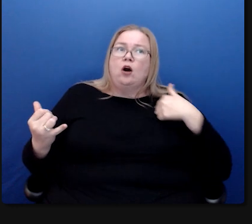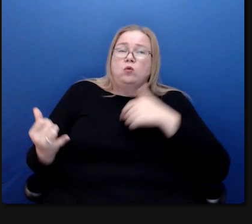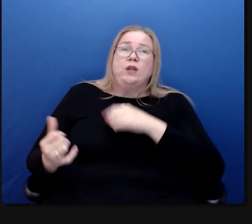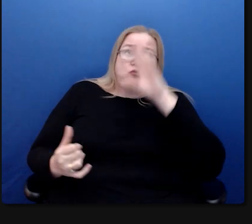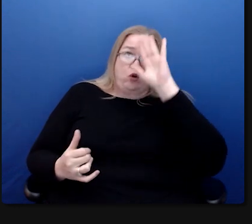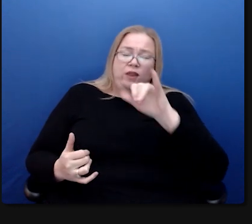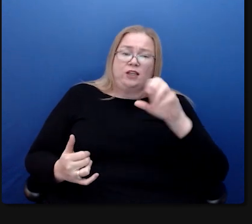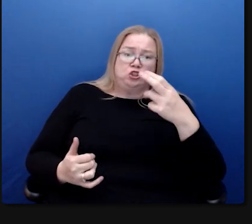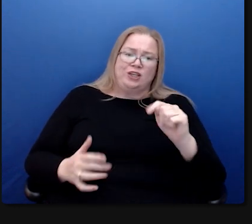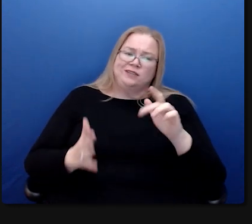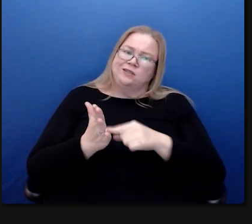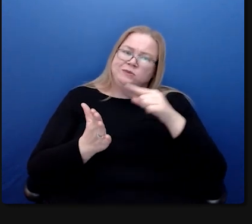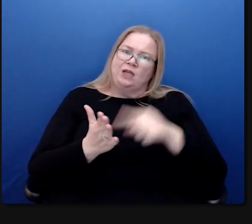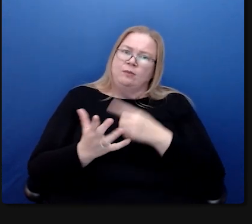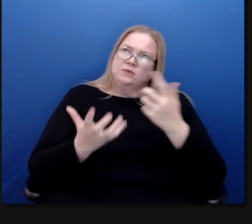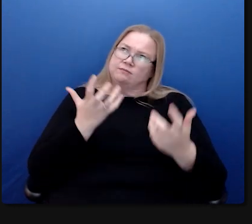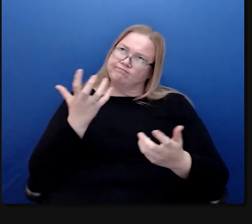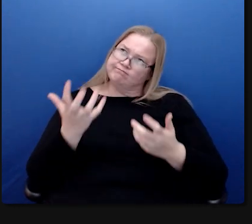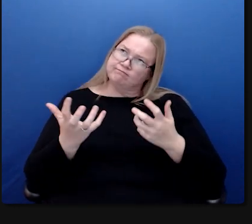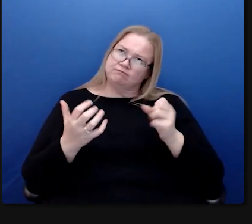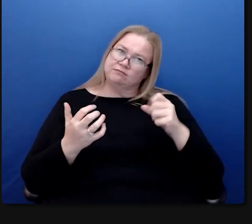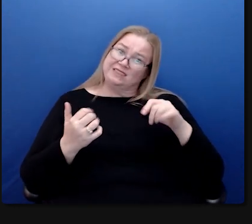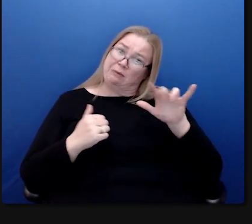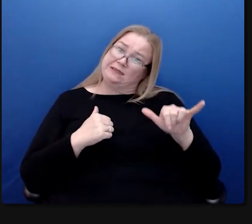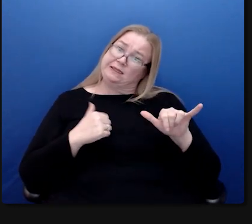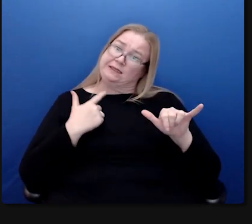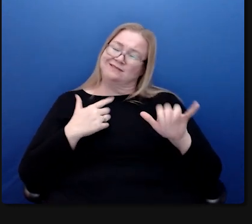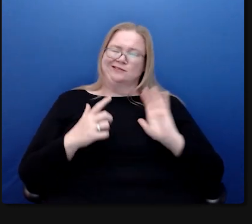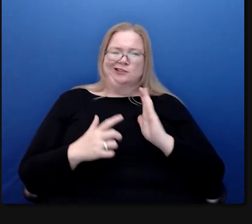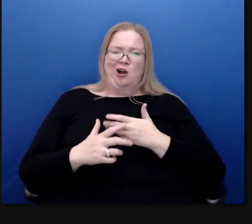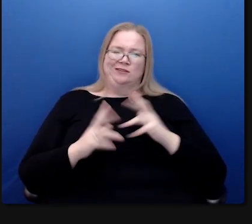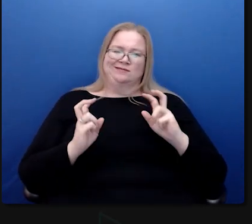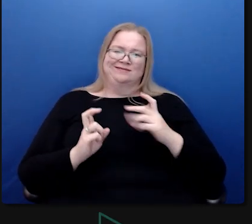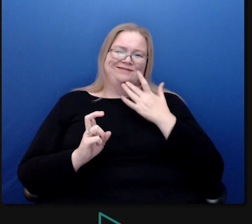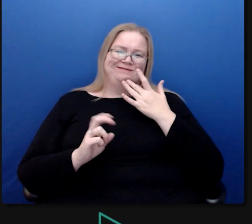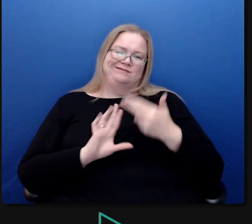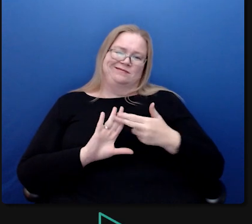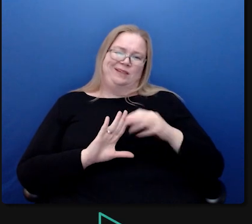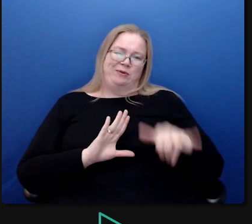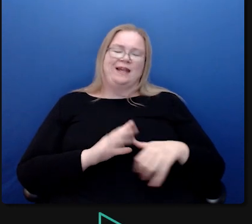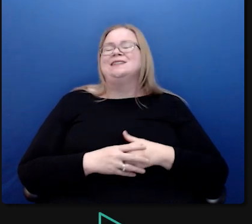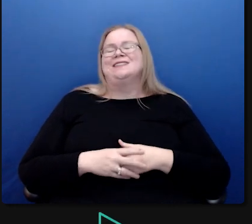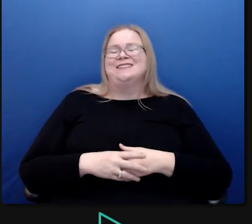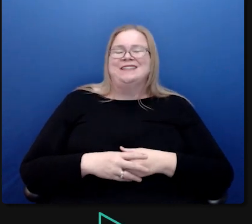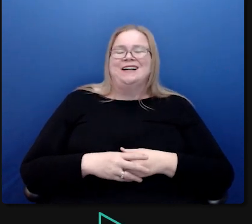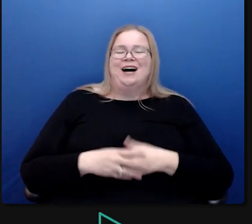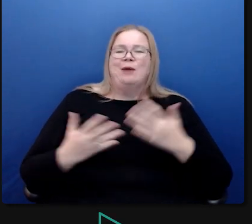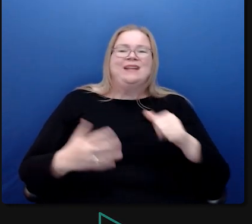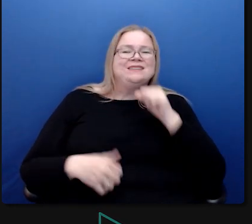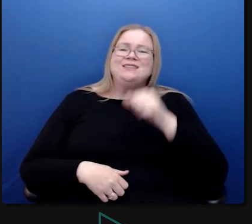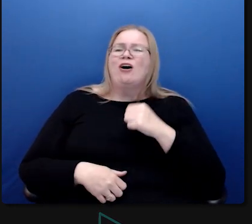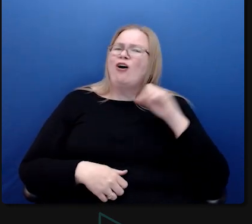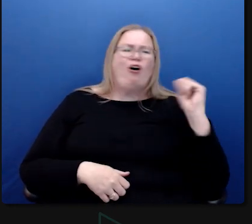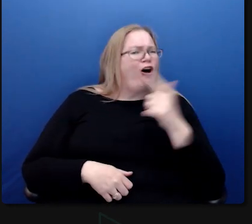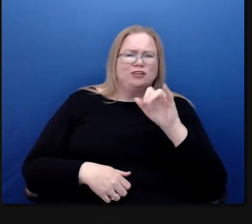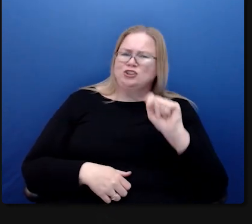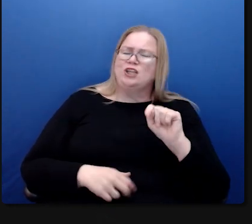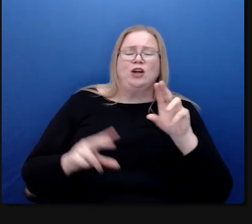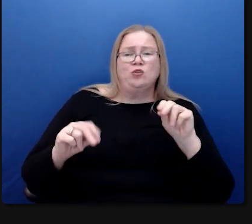bit about that too? Yeah, for sure. Thanks again. And that's really near and dear to our heart. So data privacy,